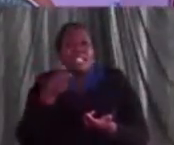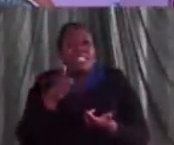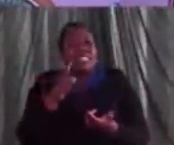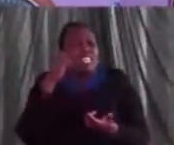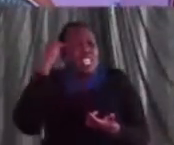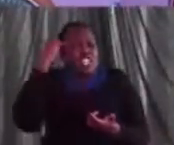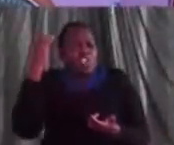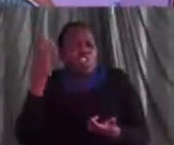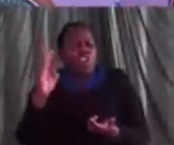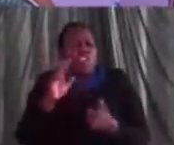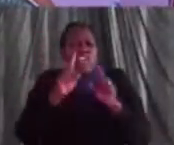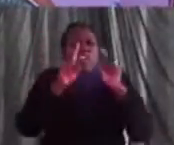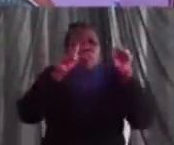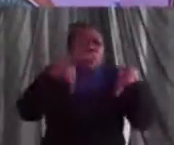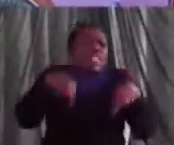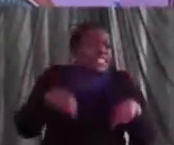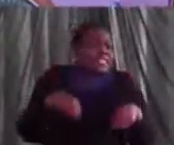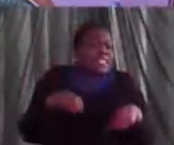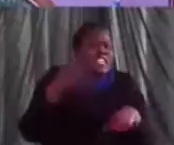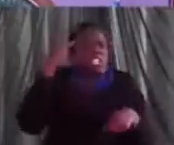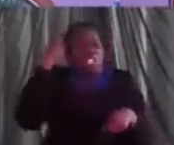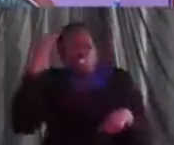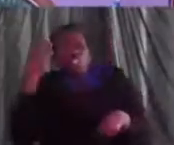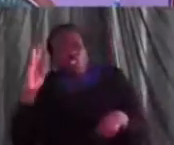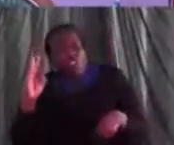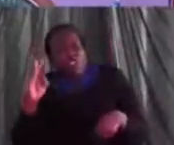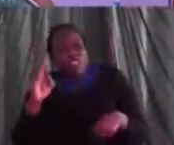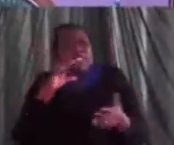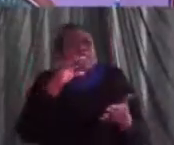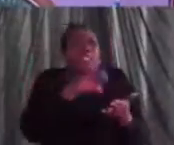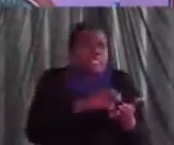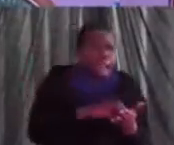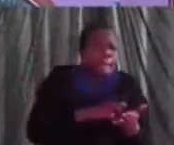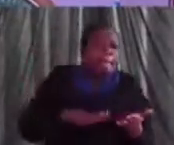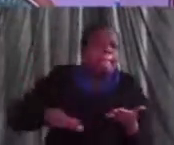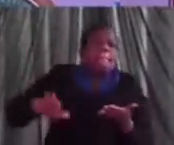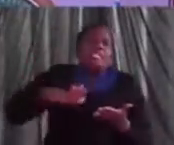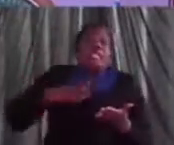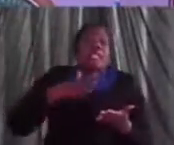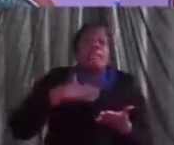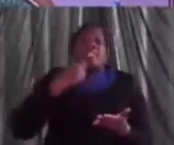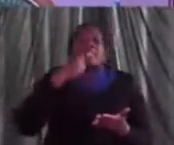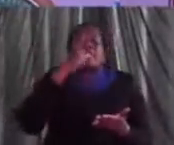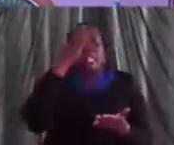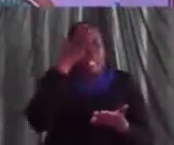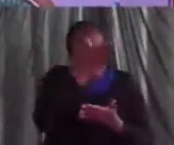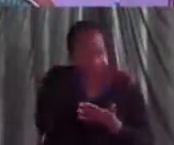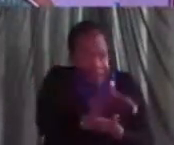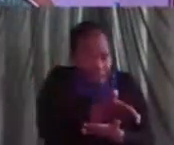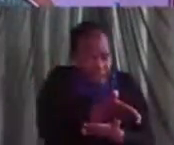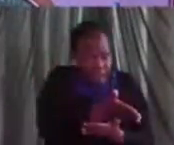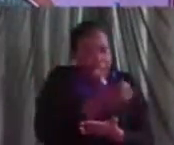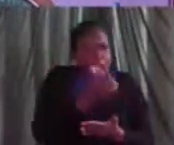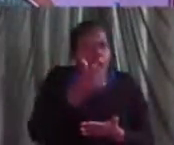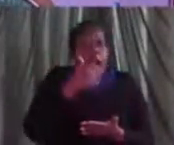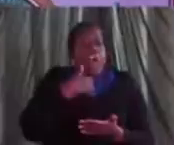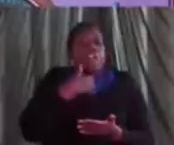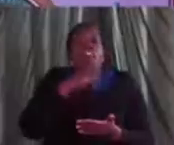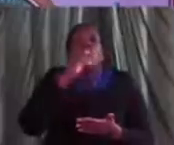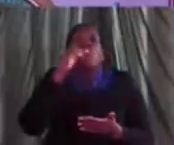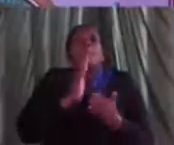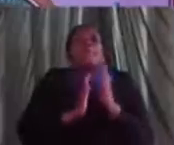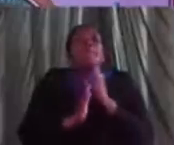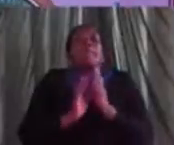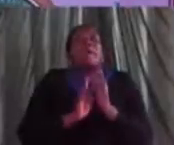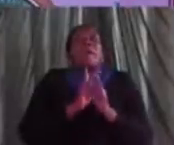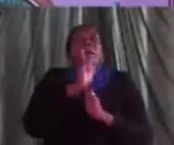of status, etc. But basically what I was saying is this. I would have gone up the ladder and